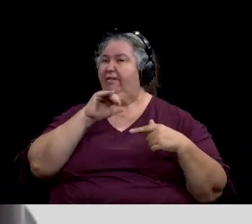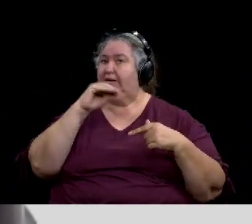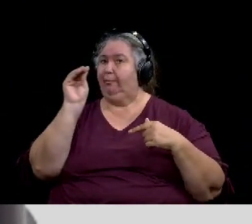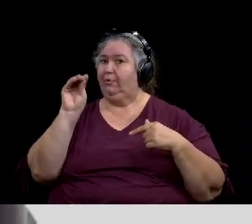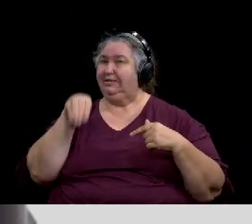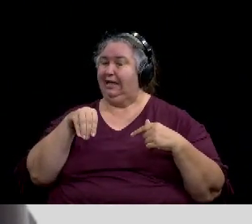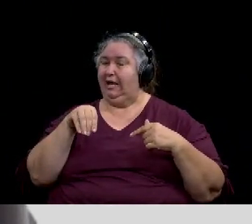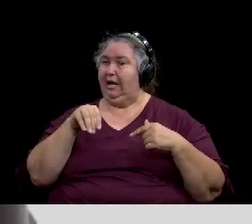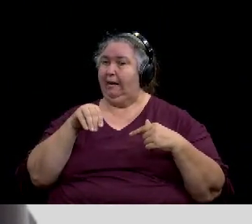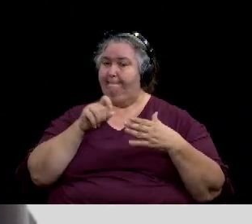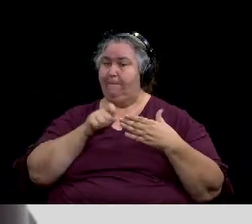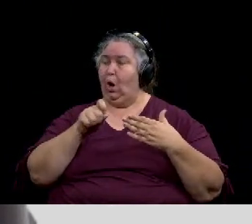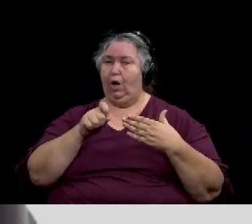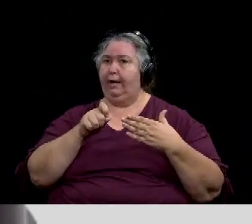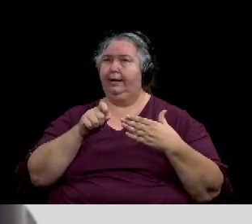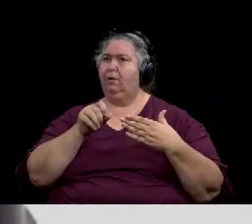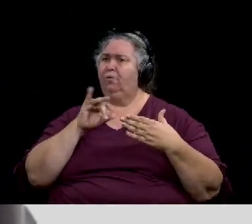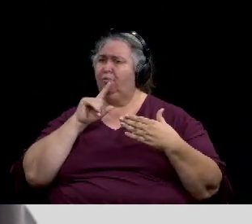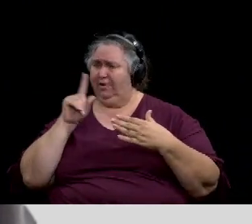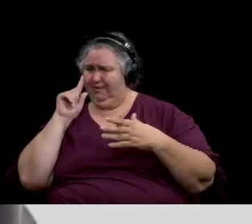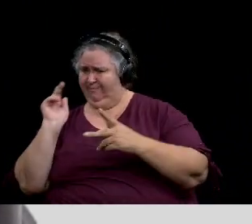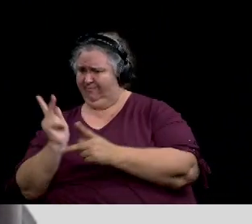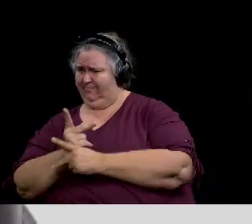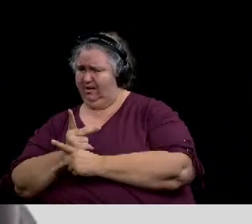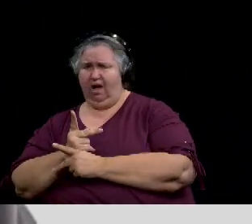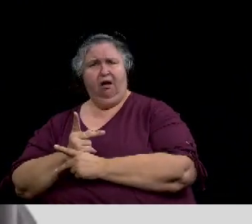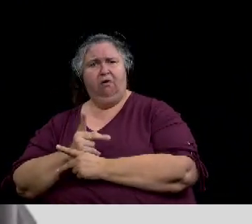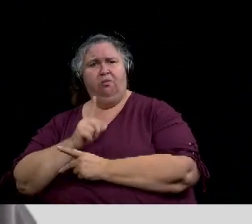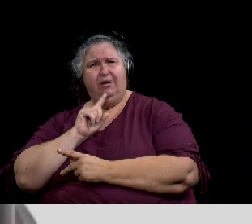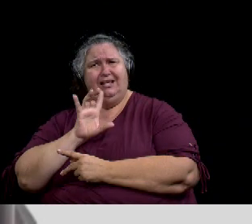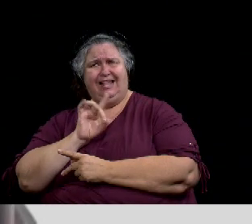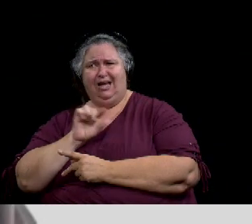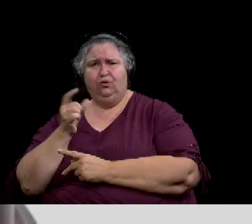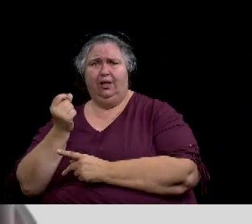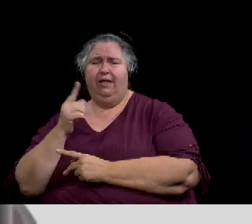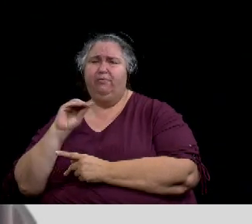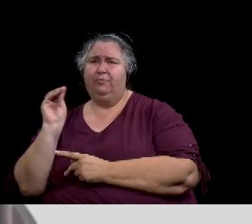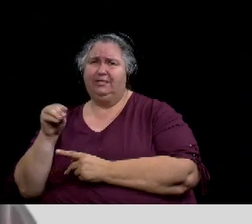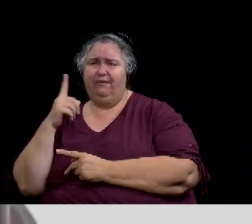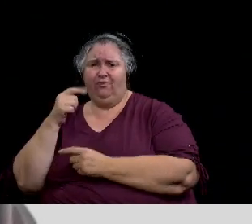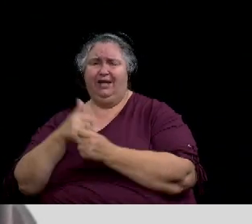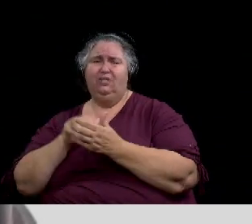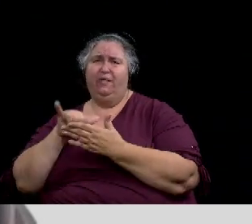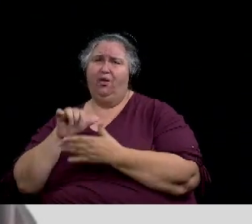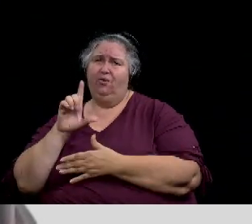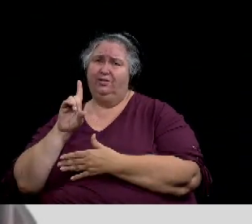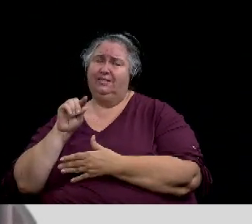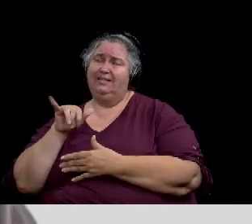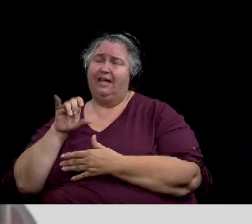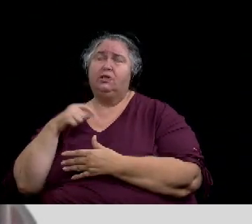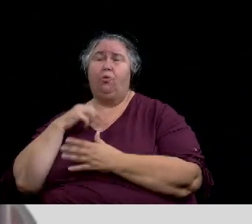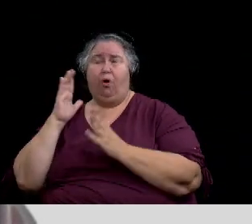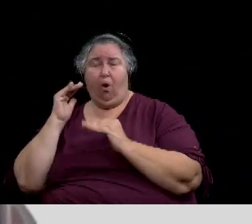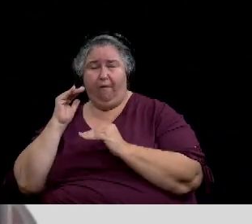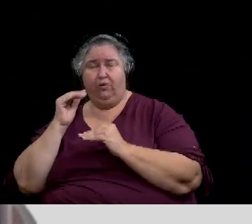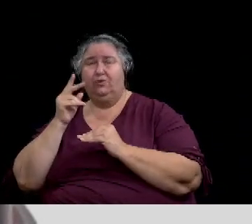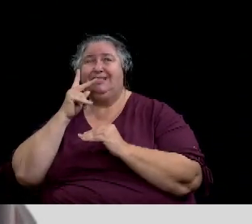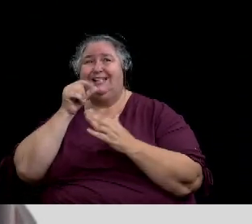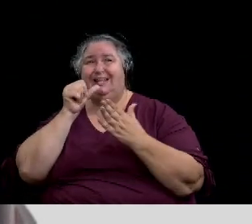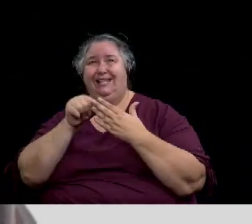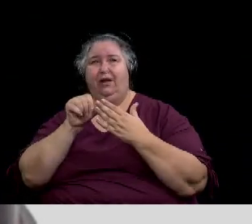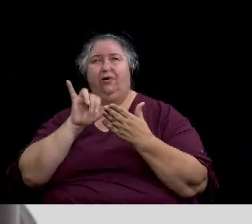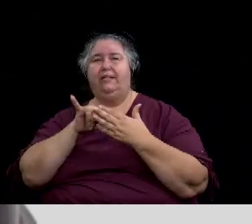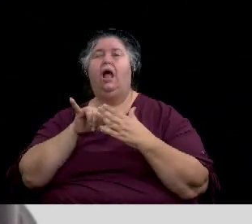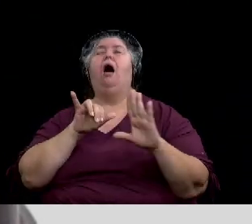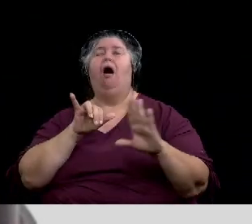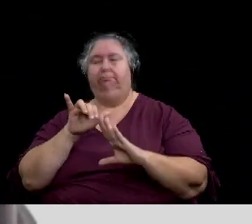when in actuality on recalculation was between 8 and 11% for each of those days. So we're hopeful to see a letter that rescinds that.